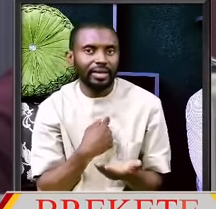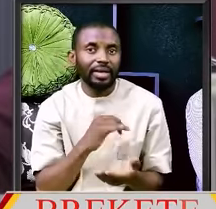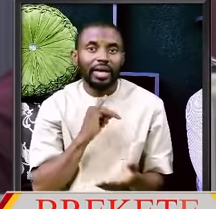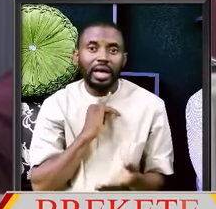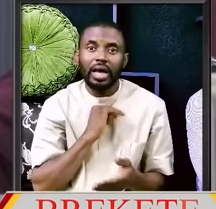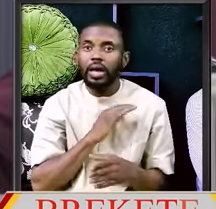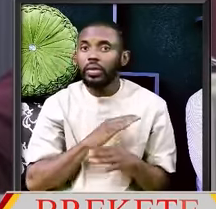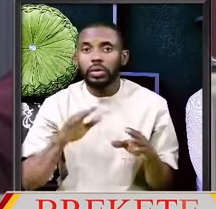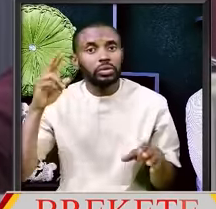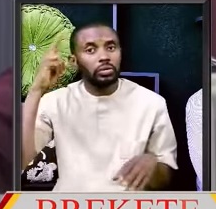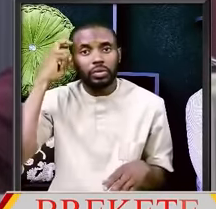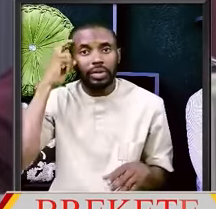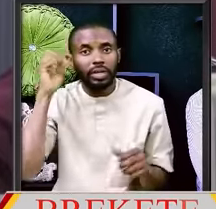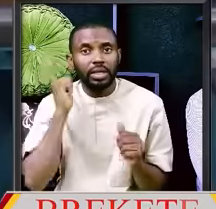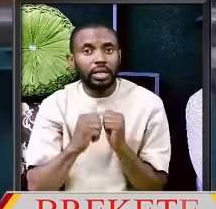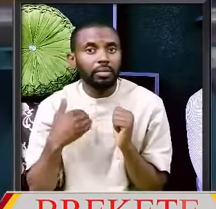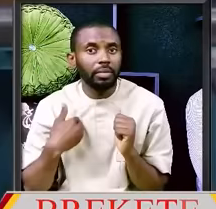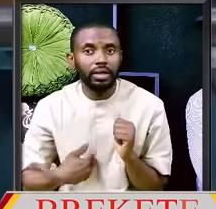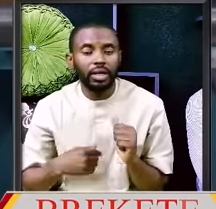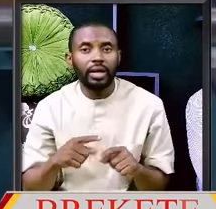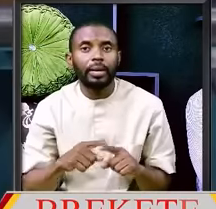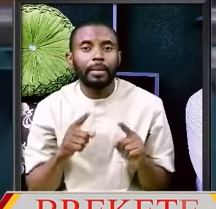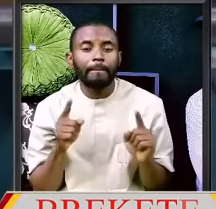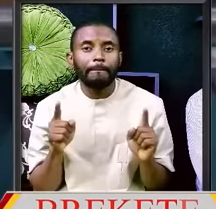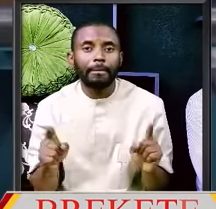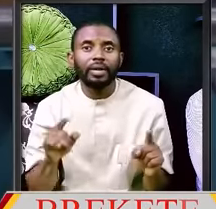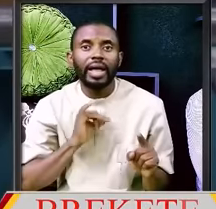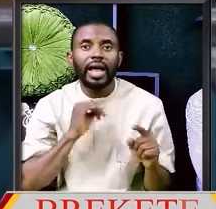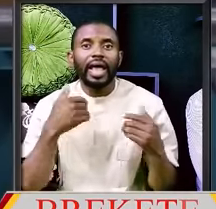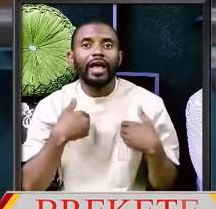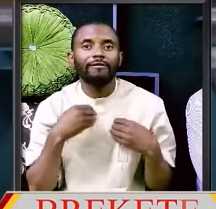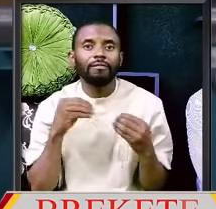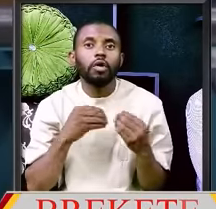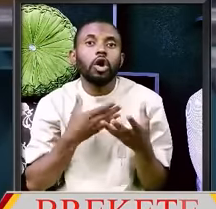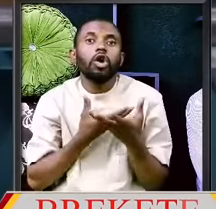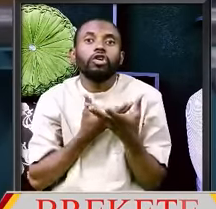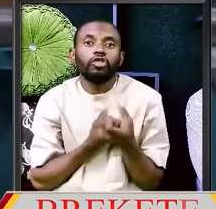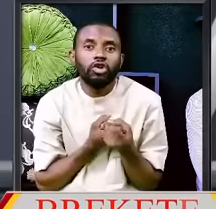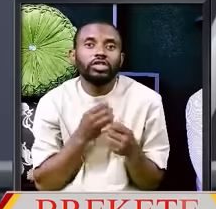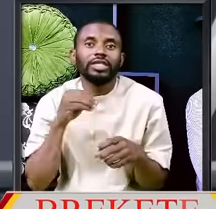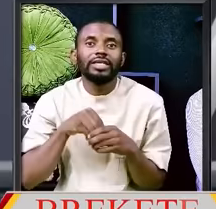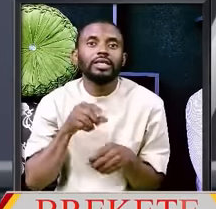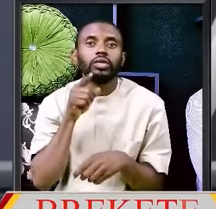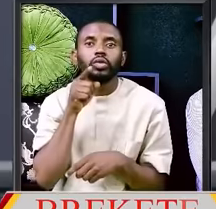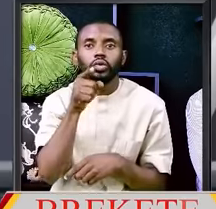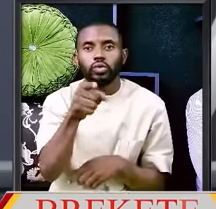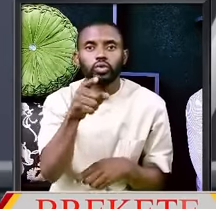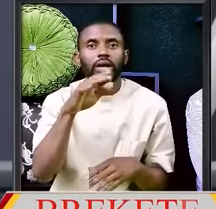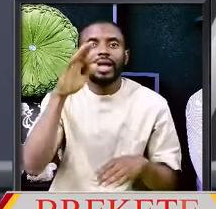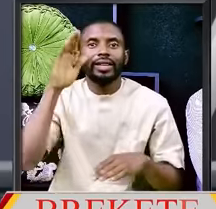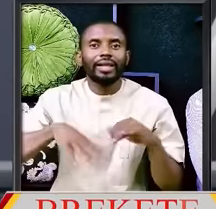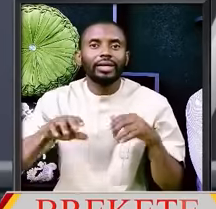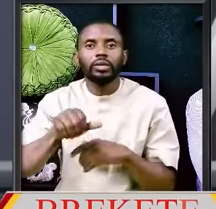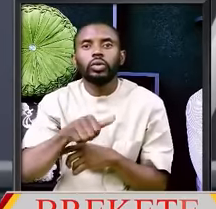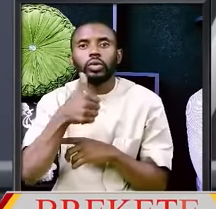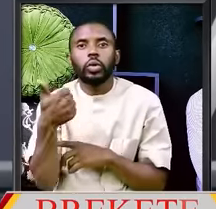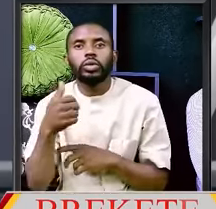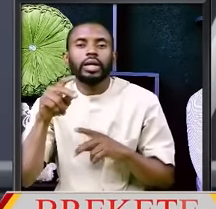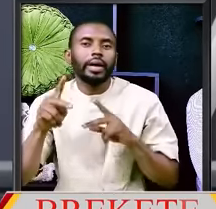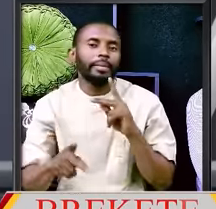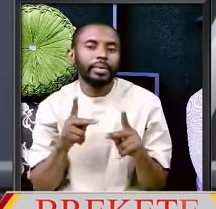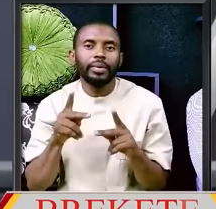I know they suspect anybody, but I have more trust in you than the other